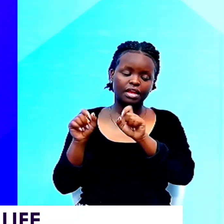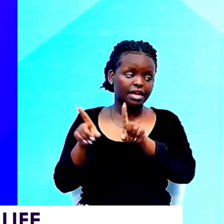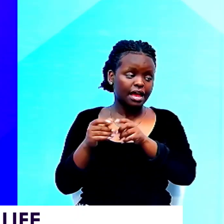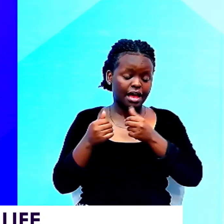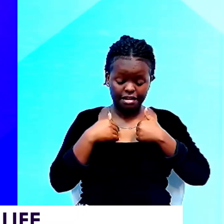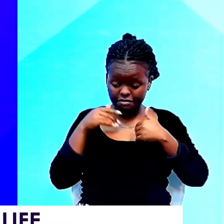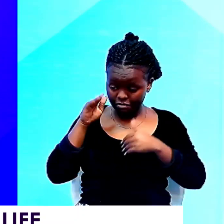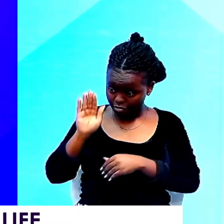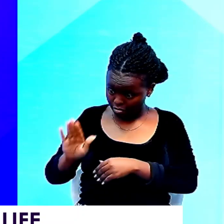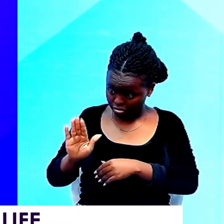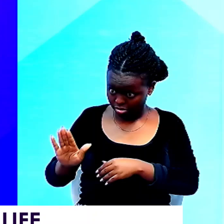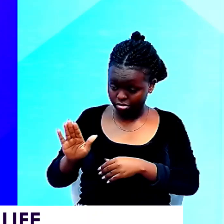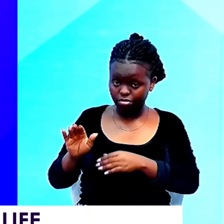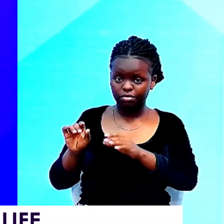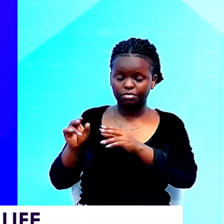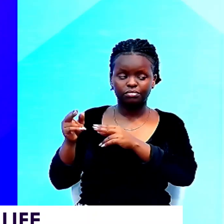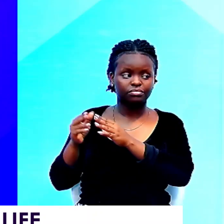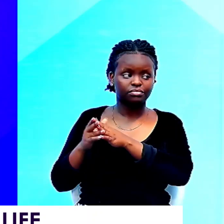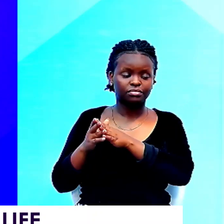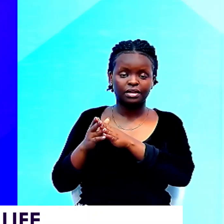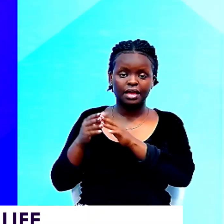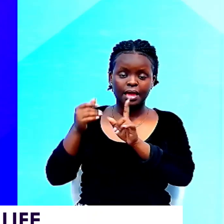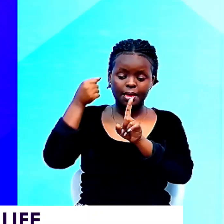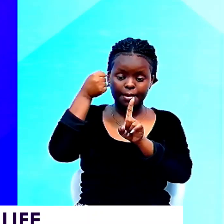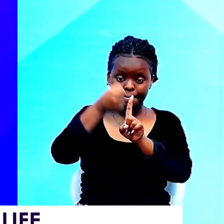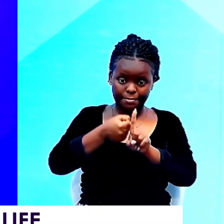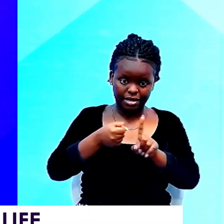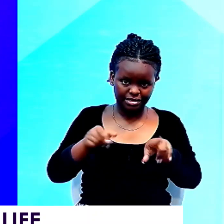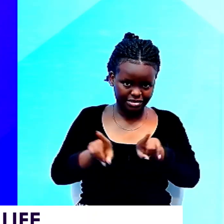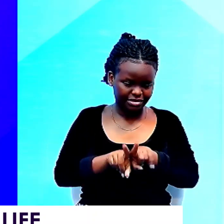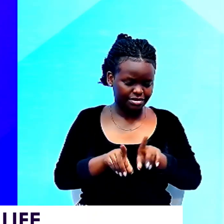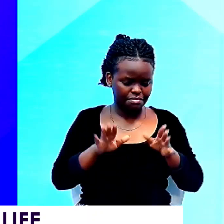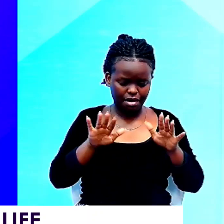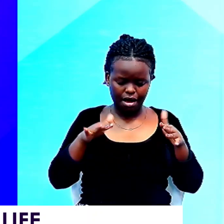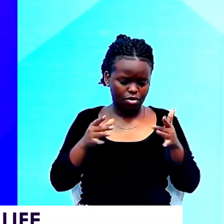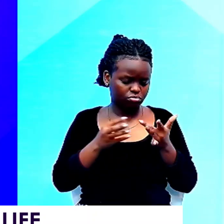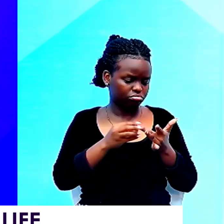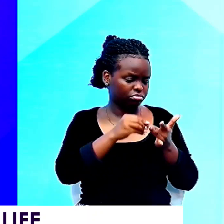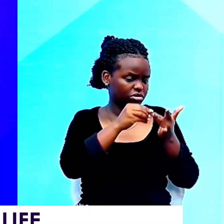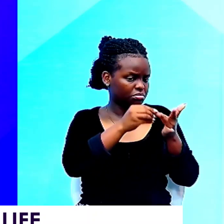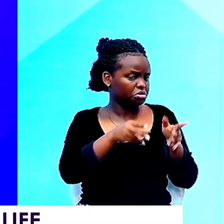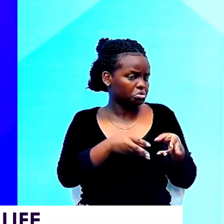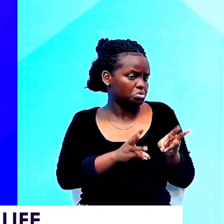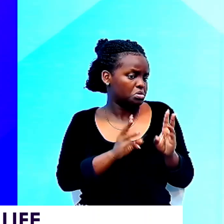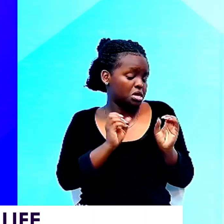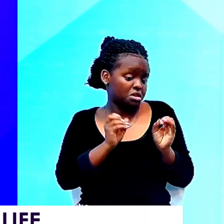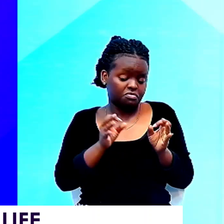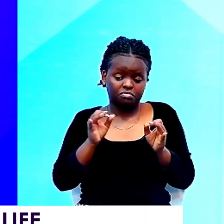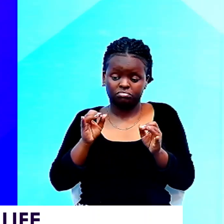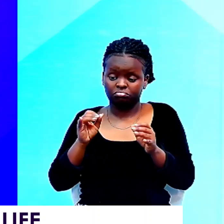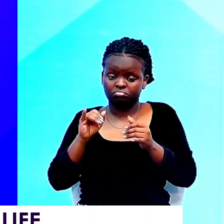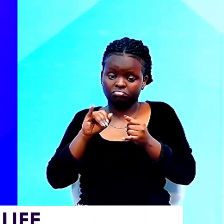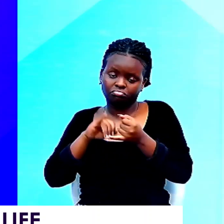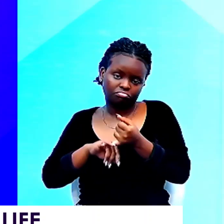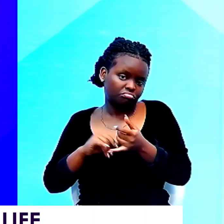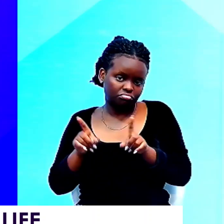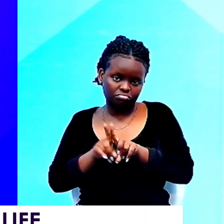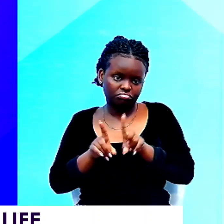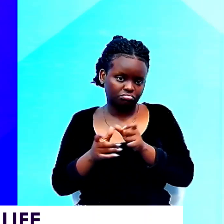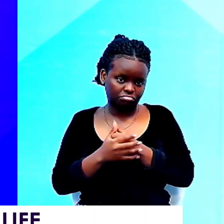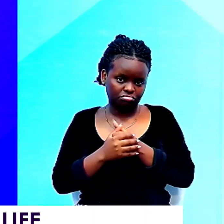own. It shall have also impacted them in their own special ways that maybe they'll come to narrate. Just the same way we